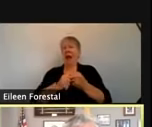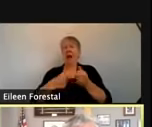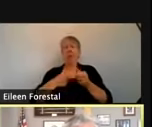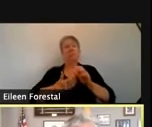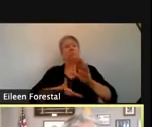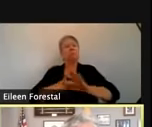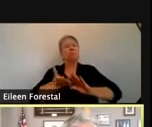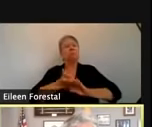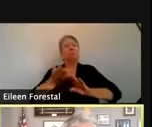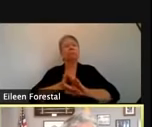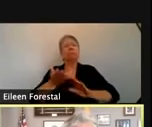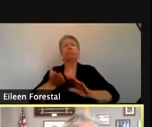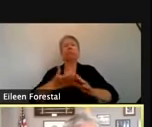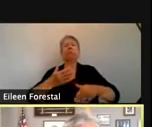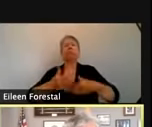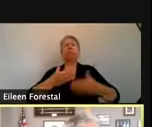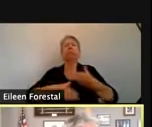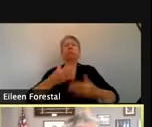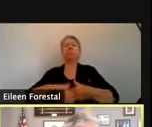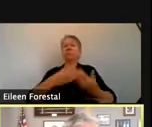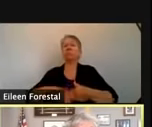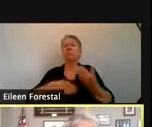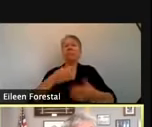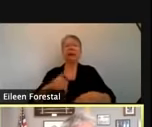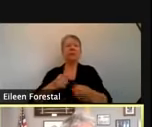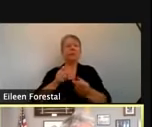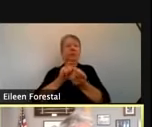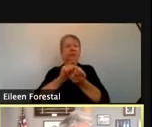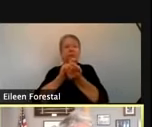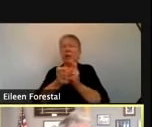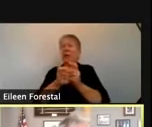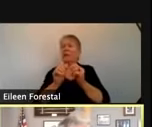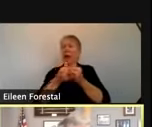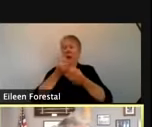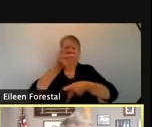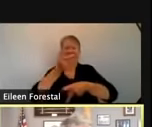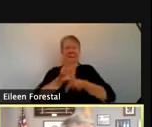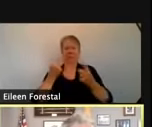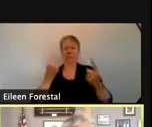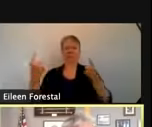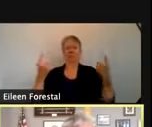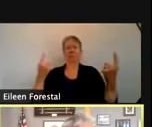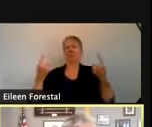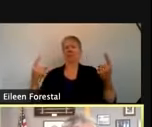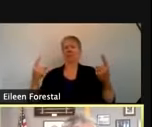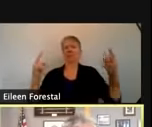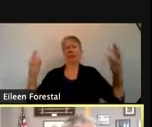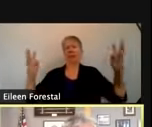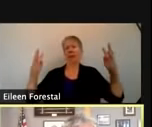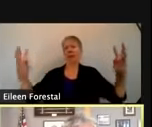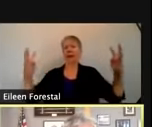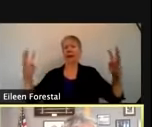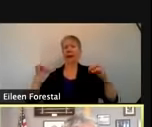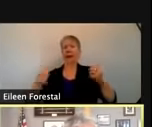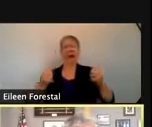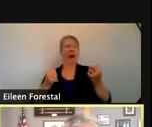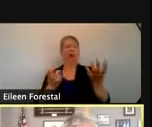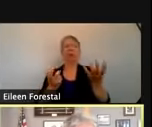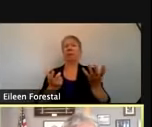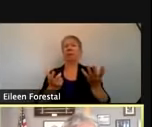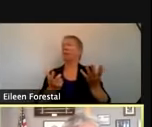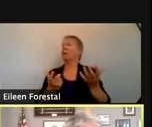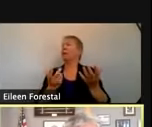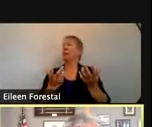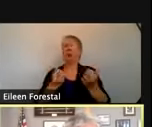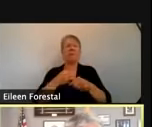and social distancing, but also to increase speed and convenience. For example, a year ago, you